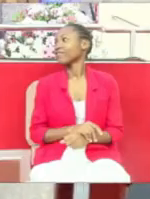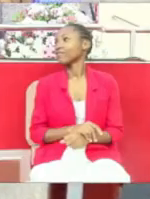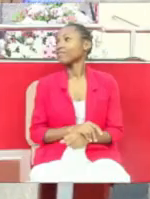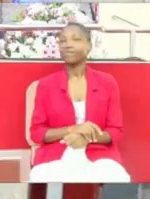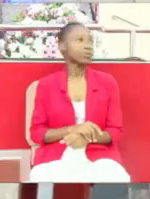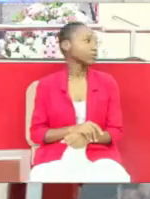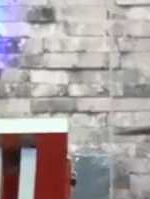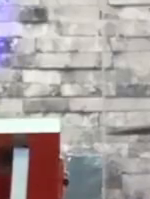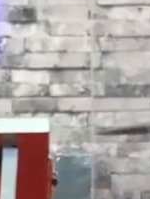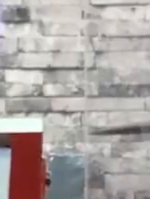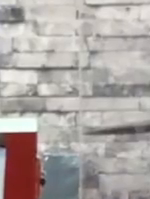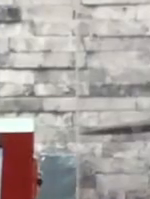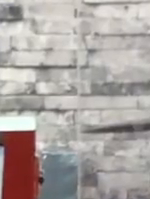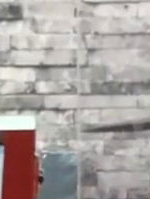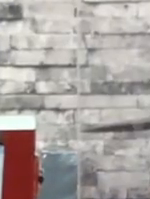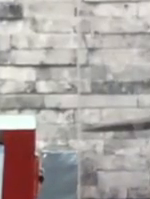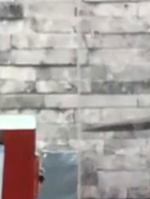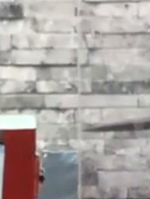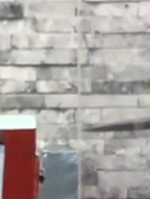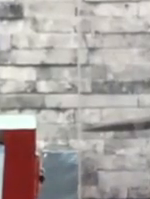You just think, anafikiriaje?